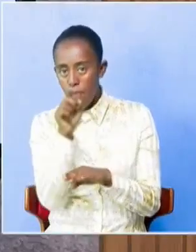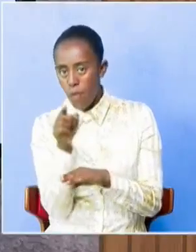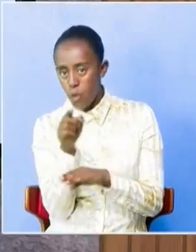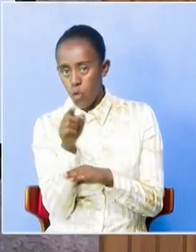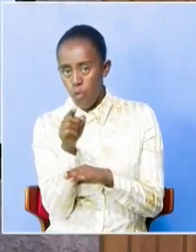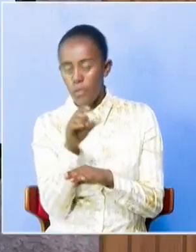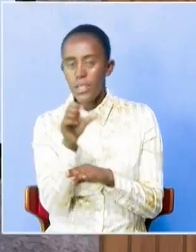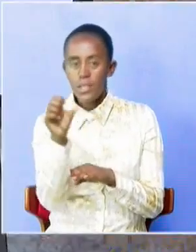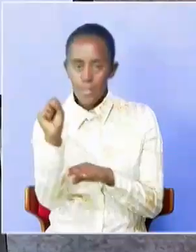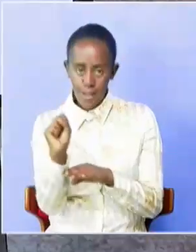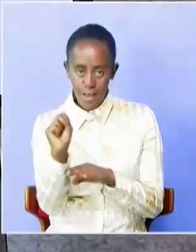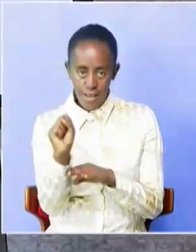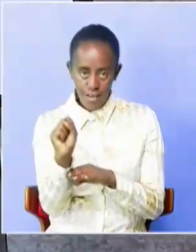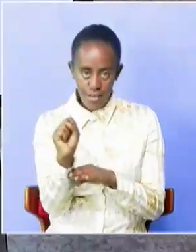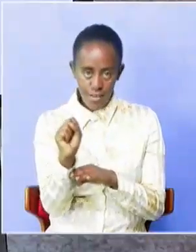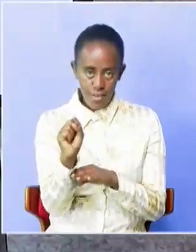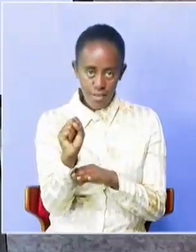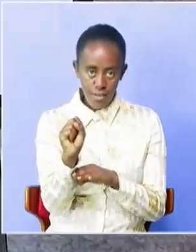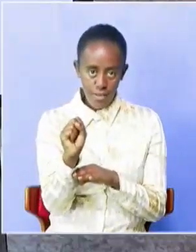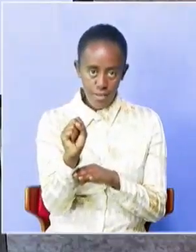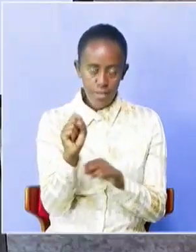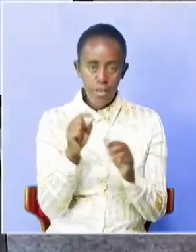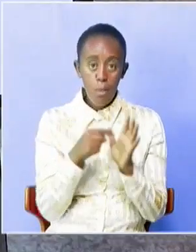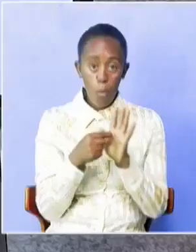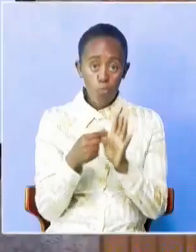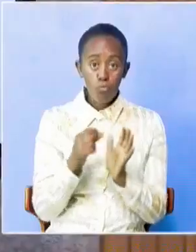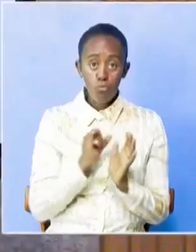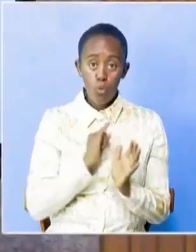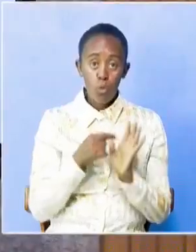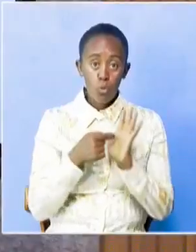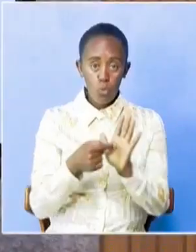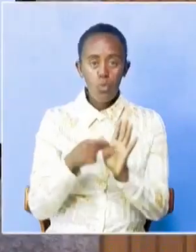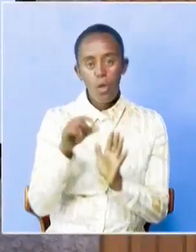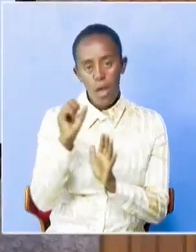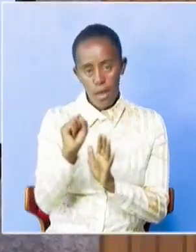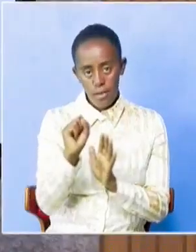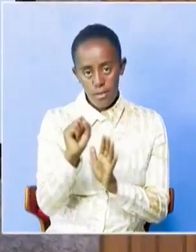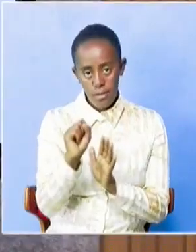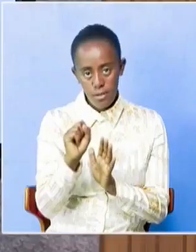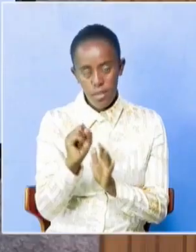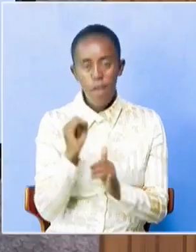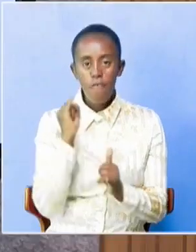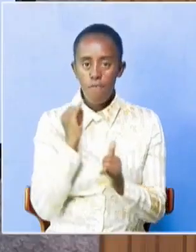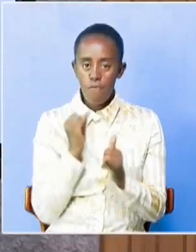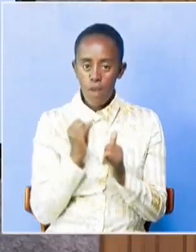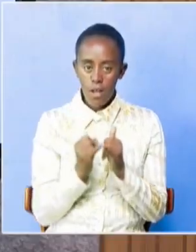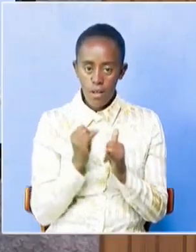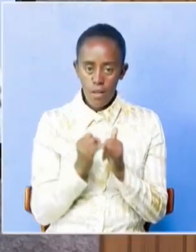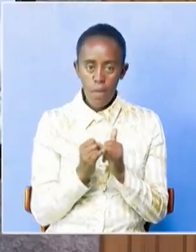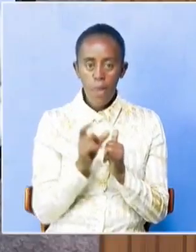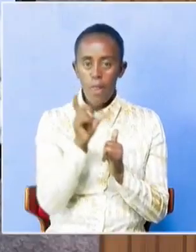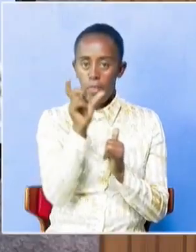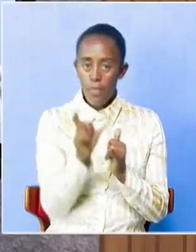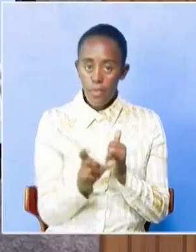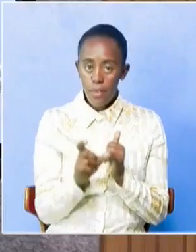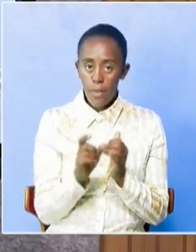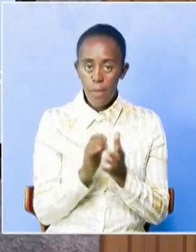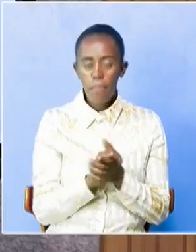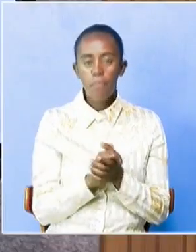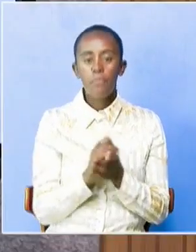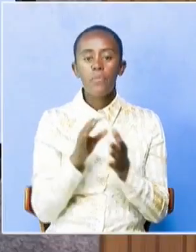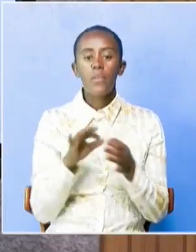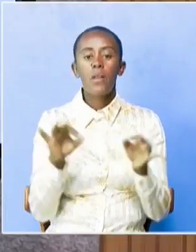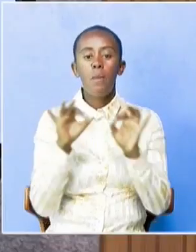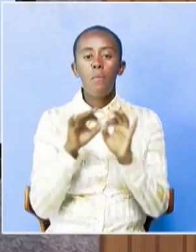apostrophe, and then to show possession, we write S finally. So these are the